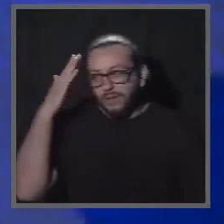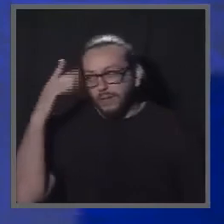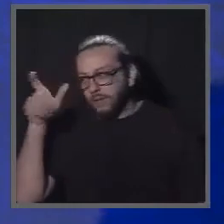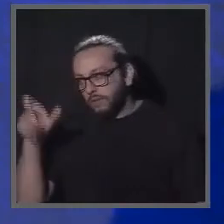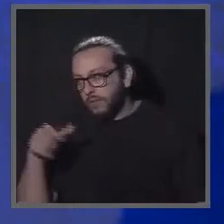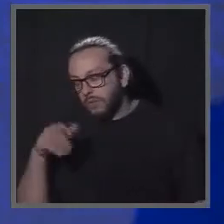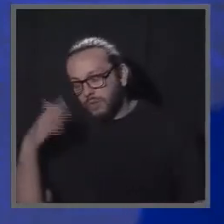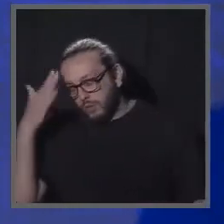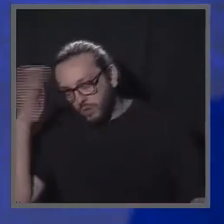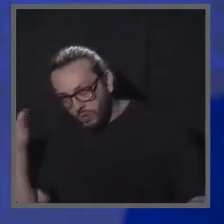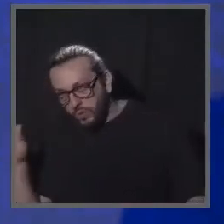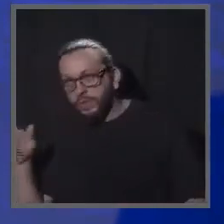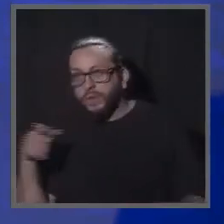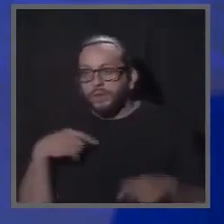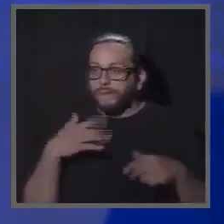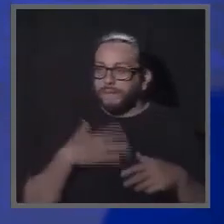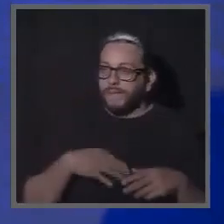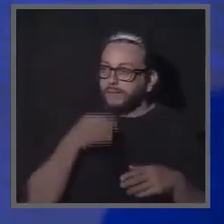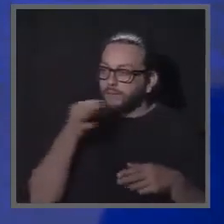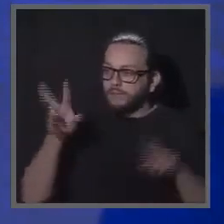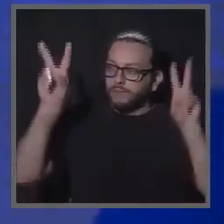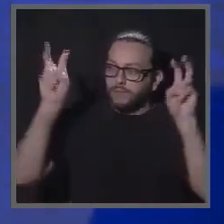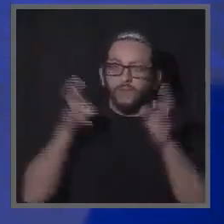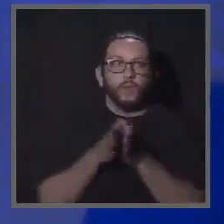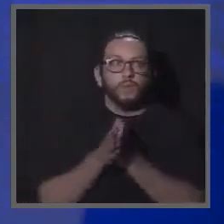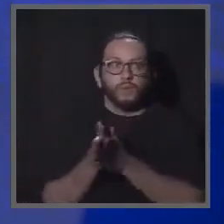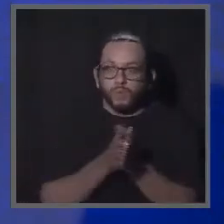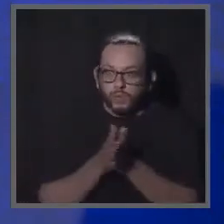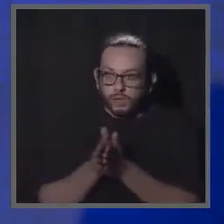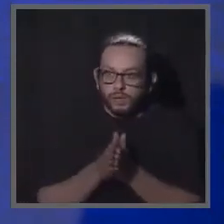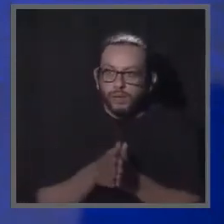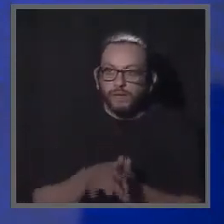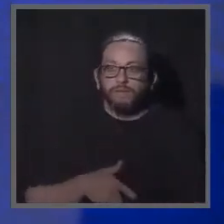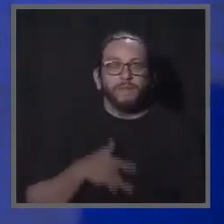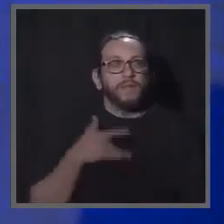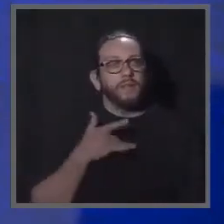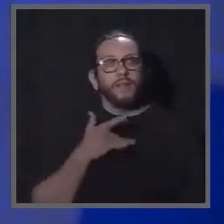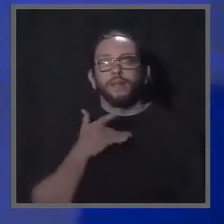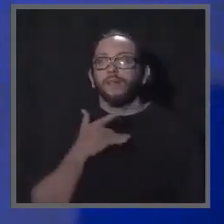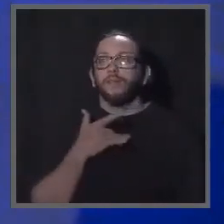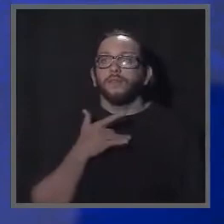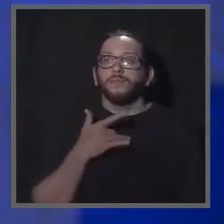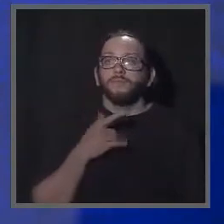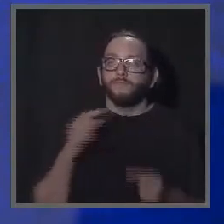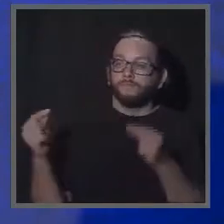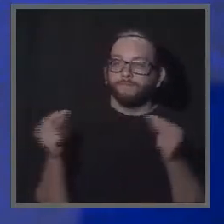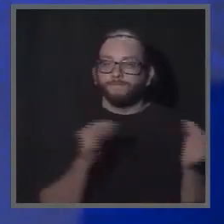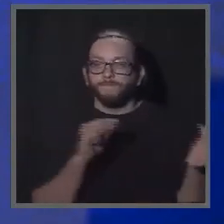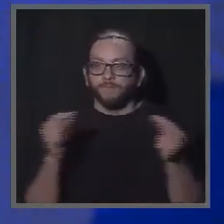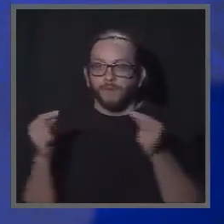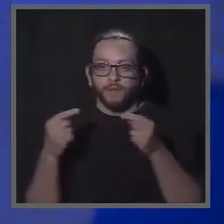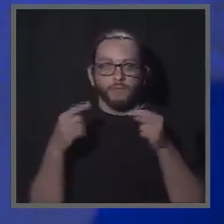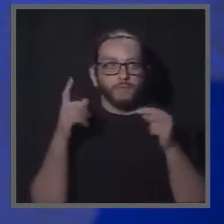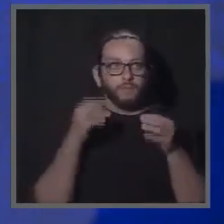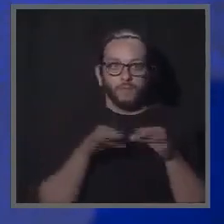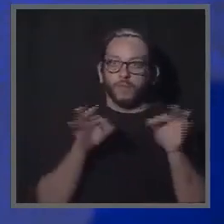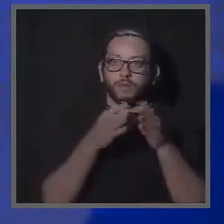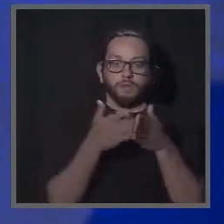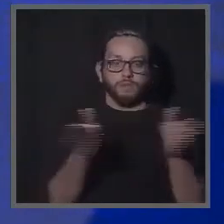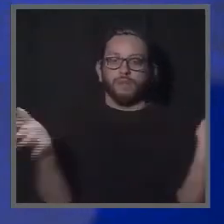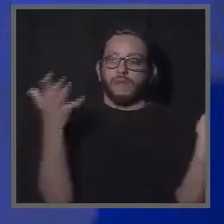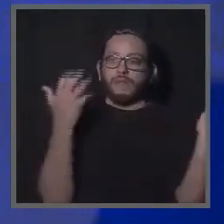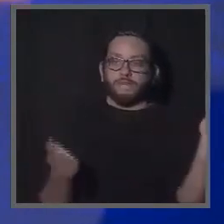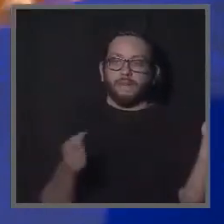will discuss the opportunity, and very clearly I feel an openness towards the debate